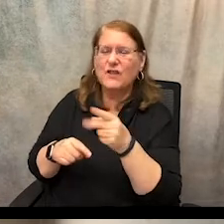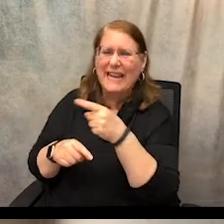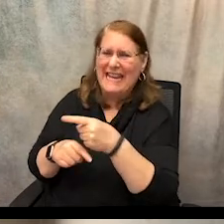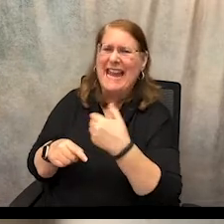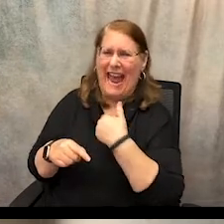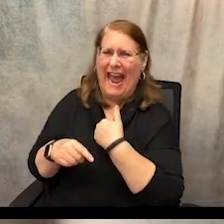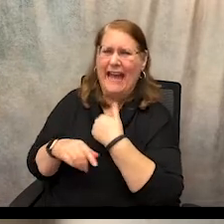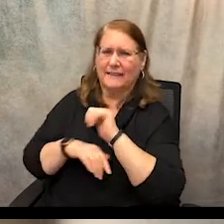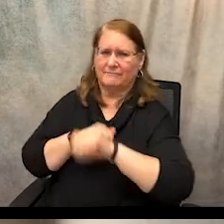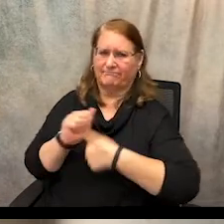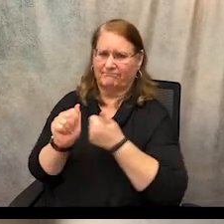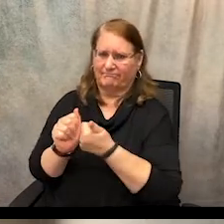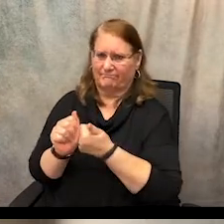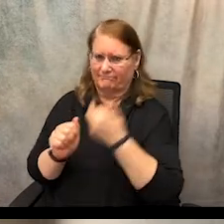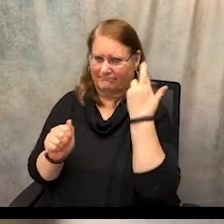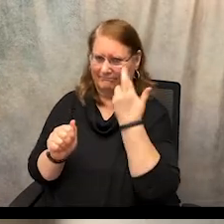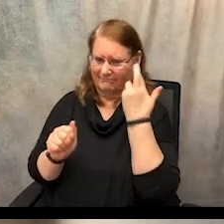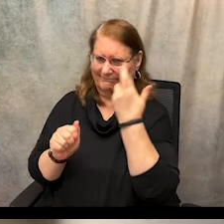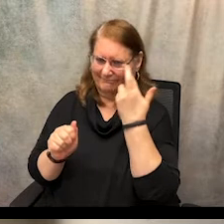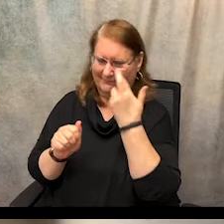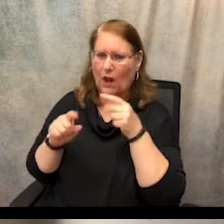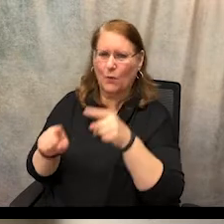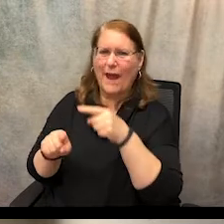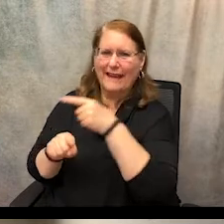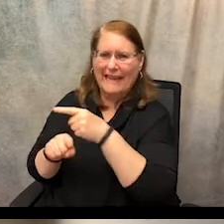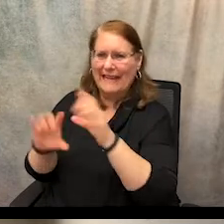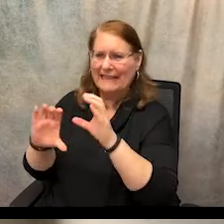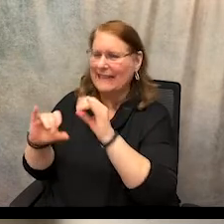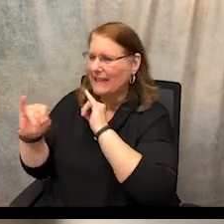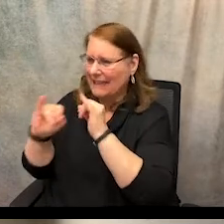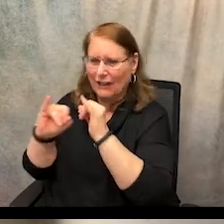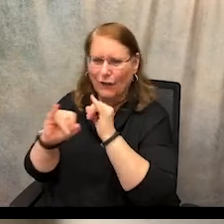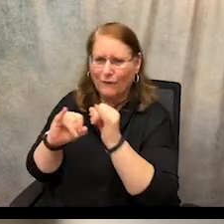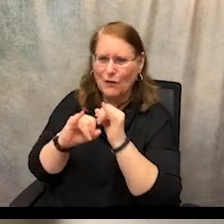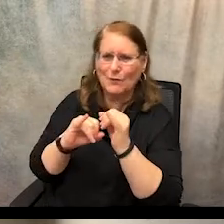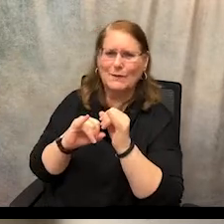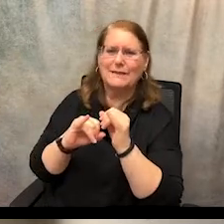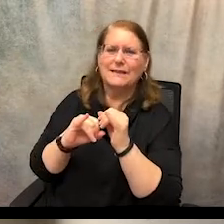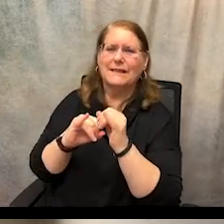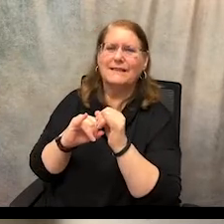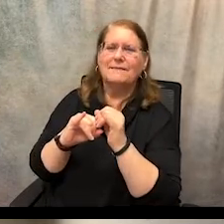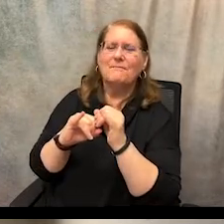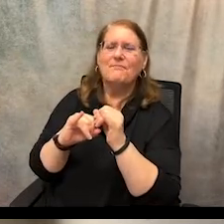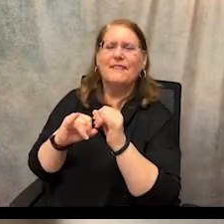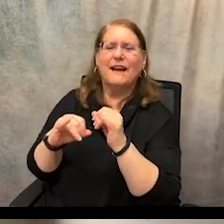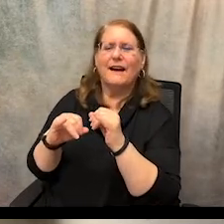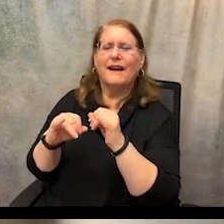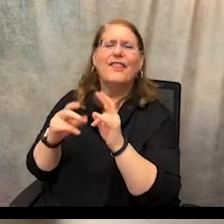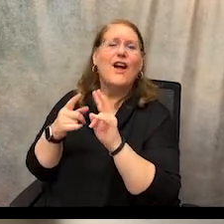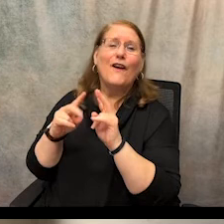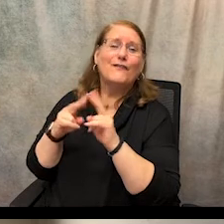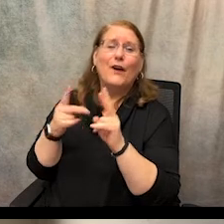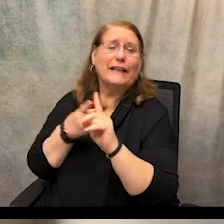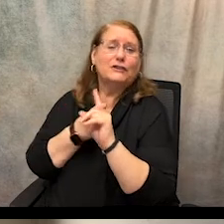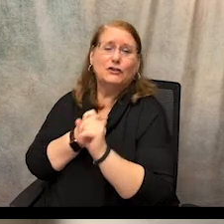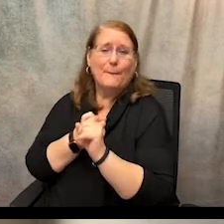pretty strong agenda that he was pursuing when he did those interviews, and they're very